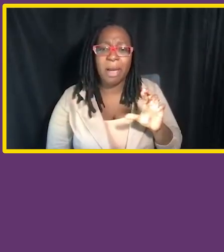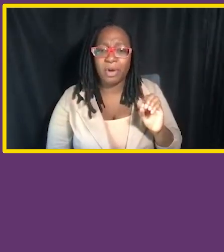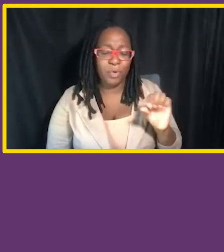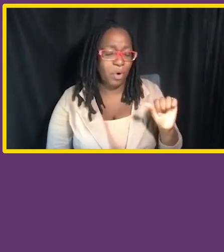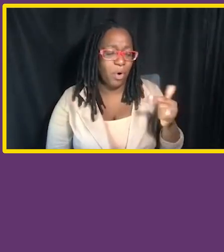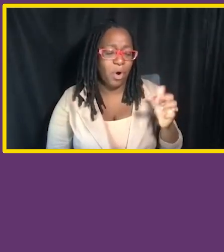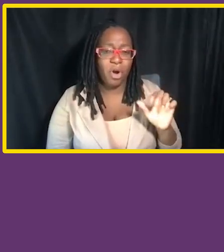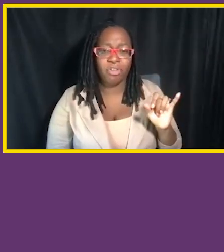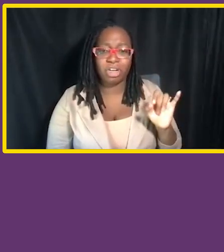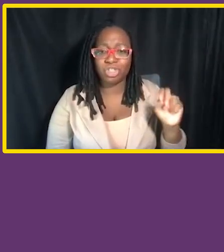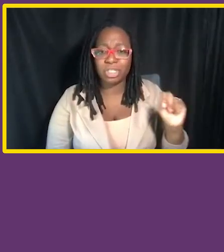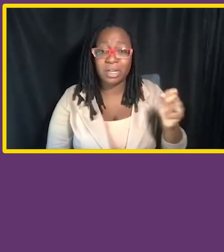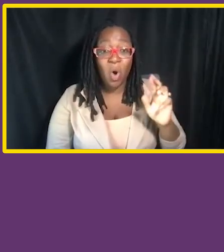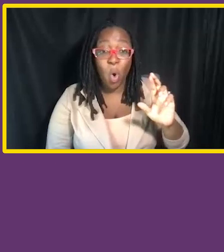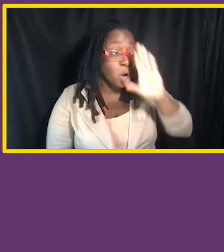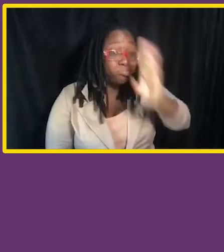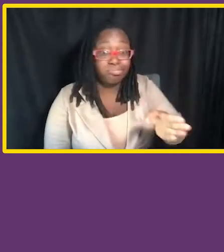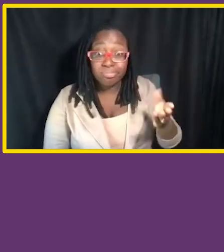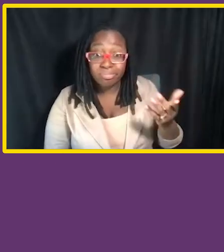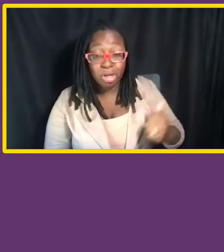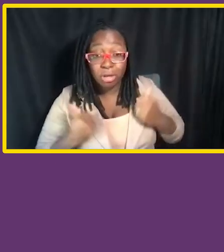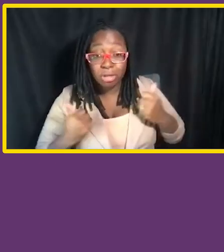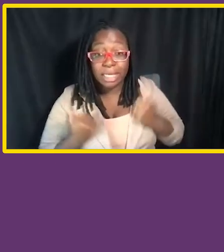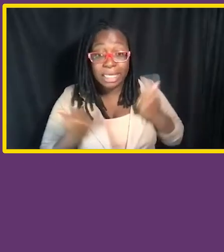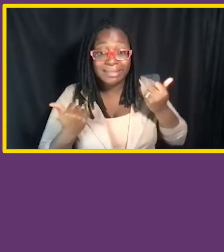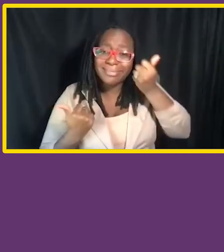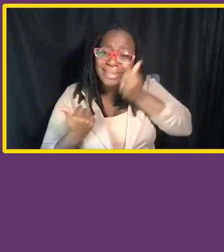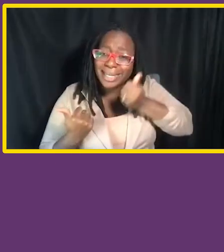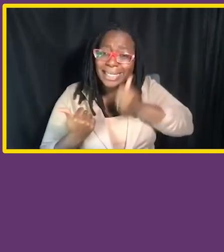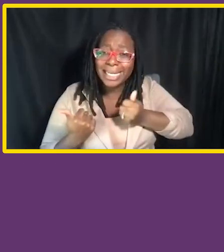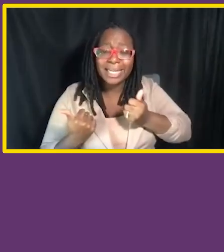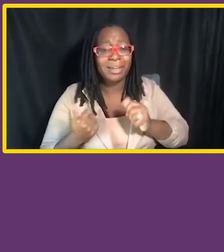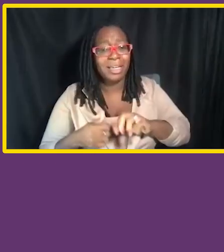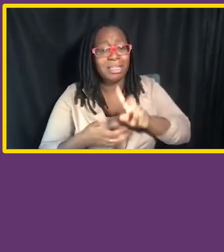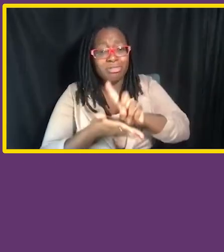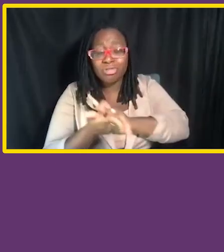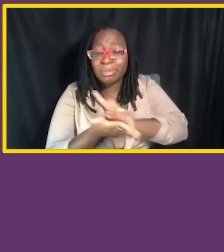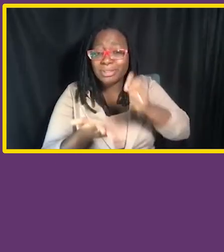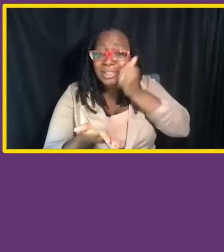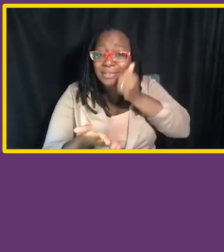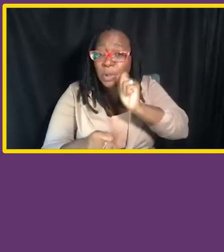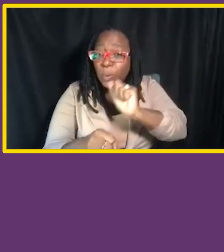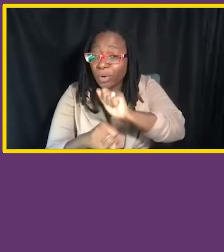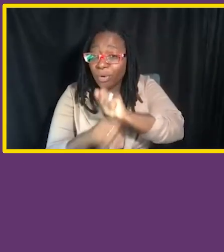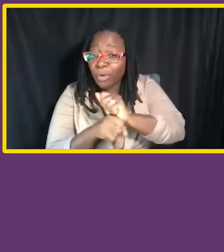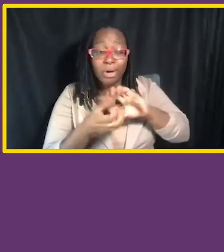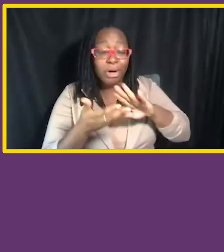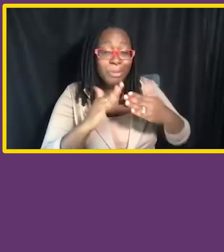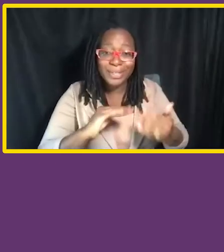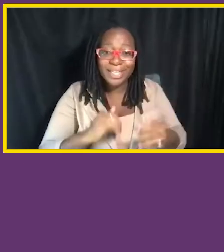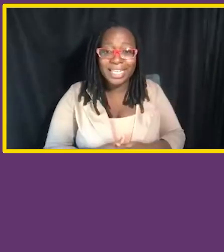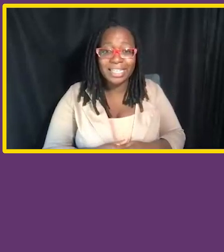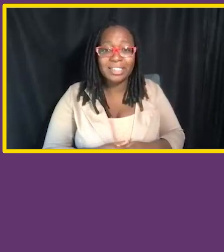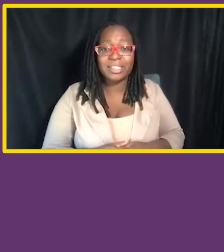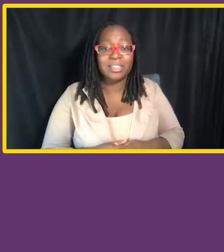with discrimination in their workplace and in the community. And they're dealing with absence of